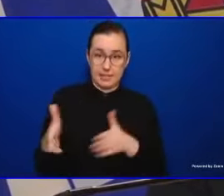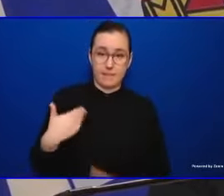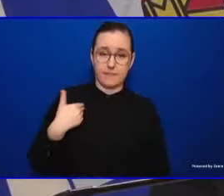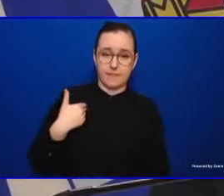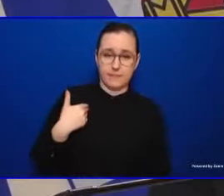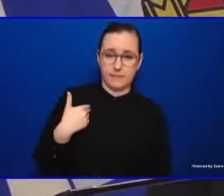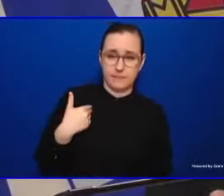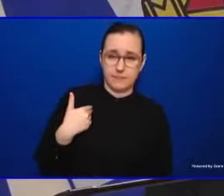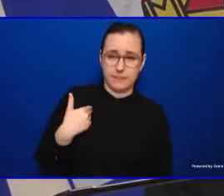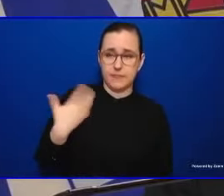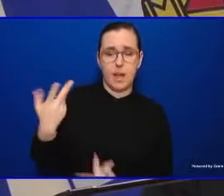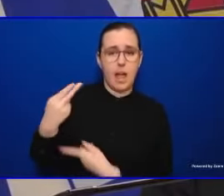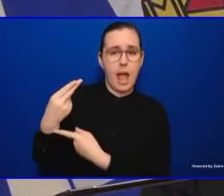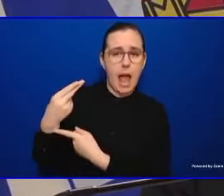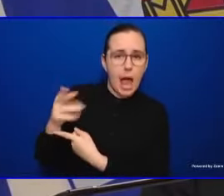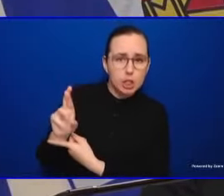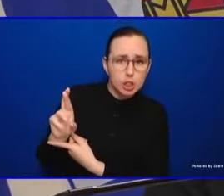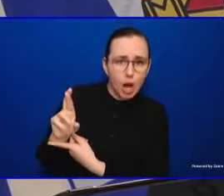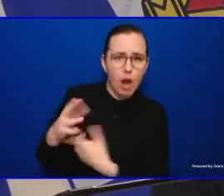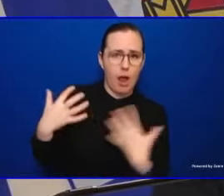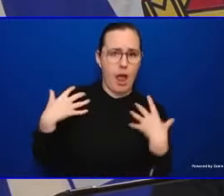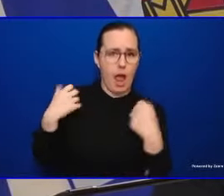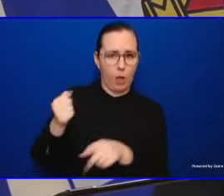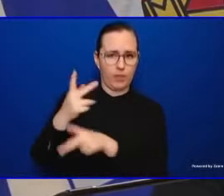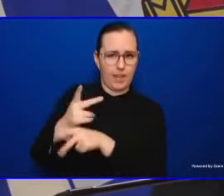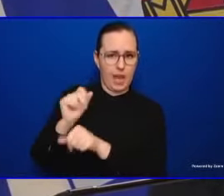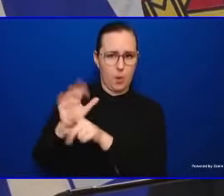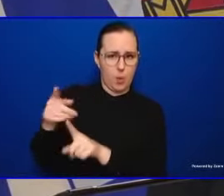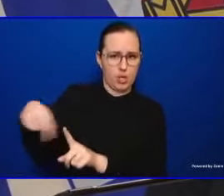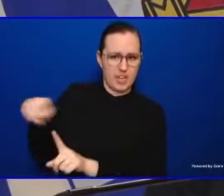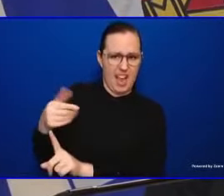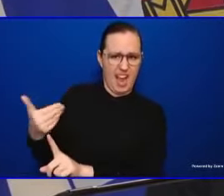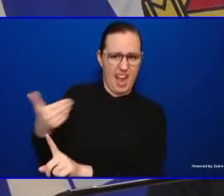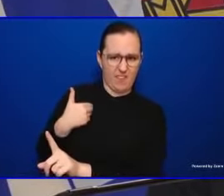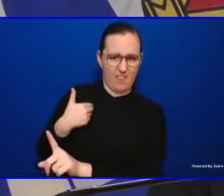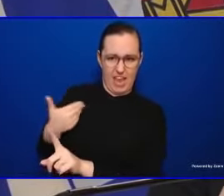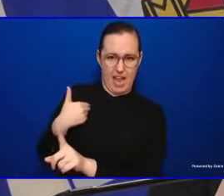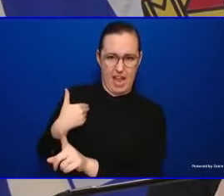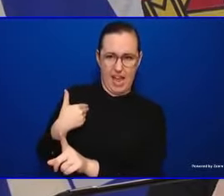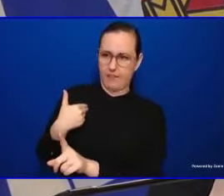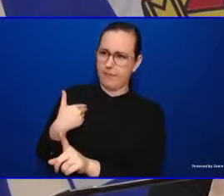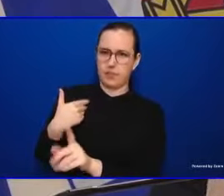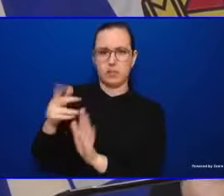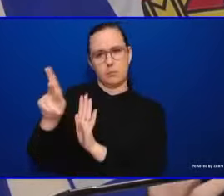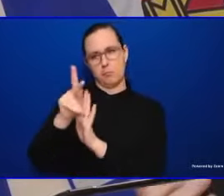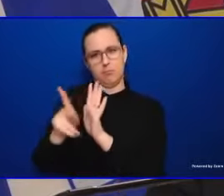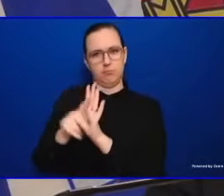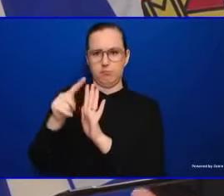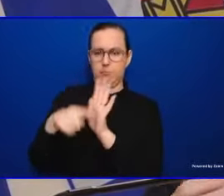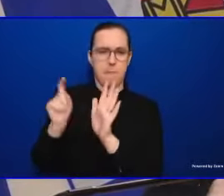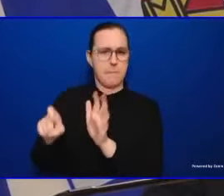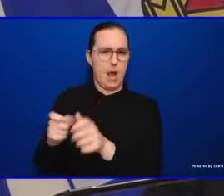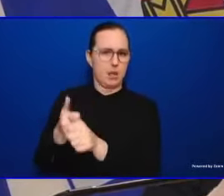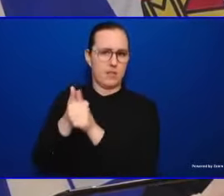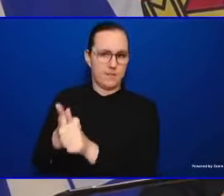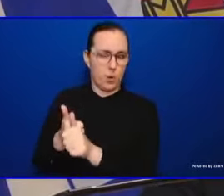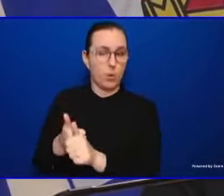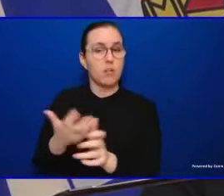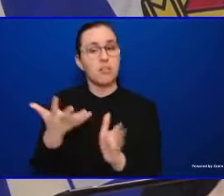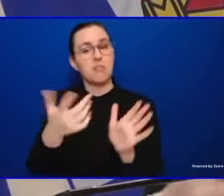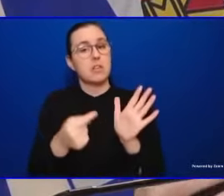beginning. We have principles that we use, things like calling people back from vacation and time off, extending